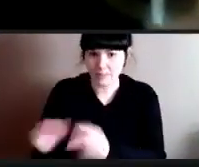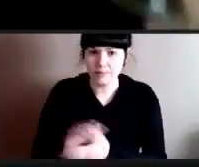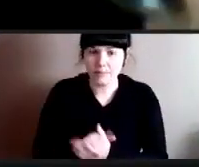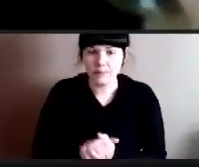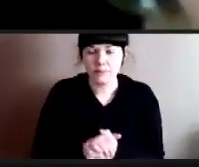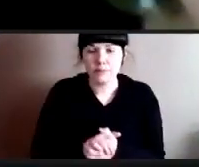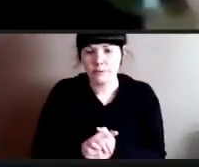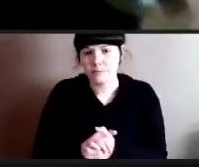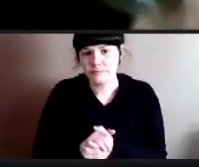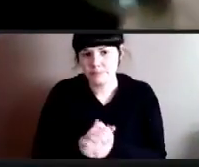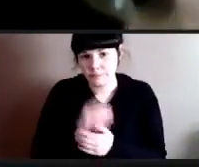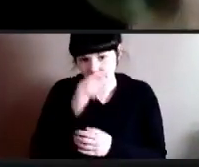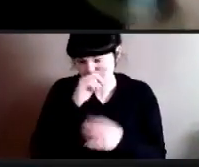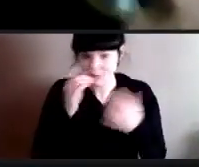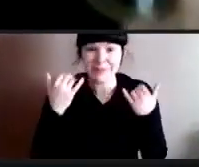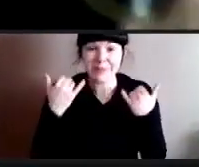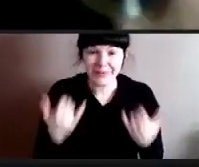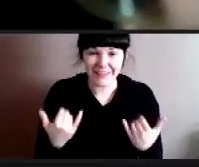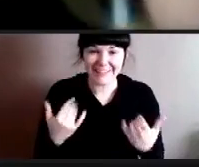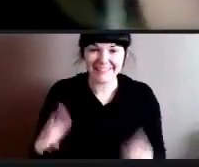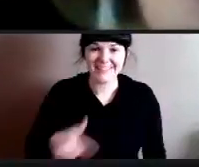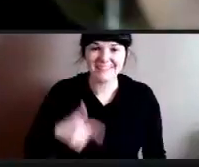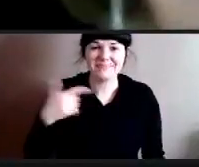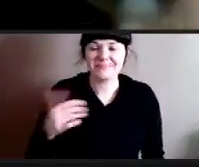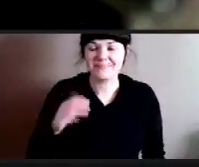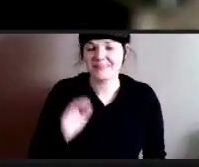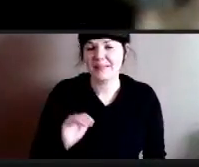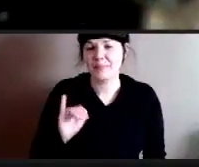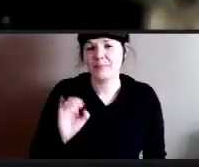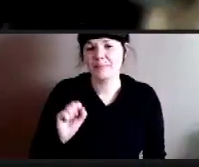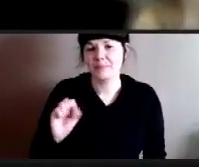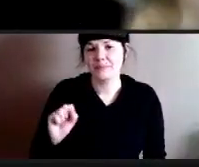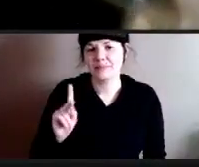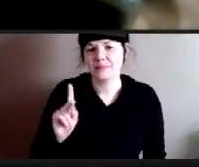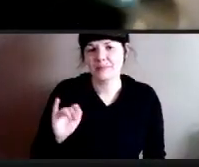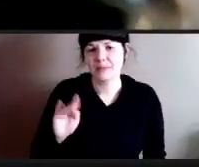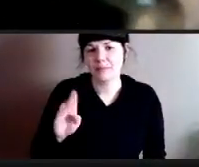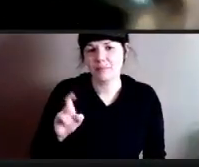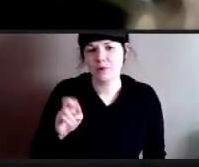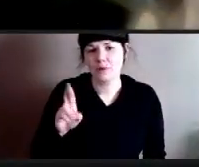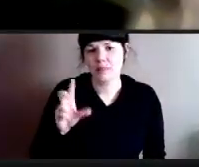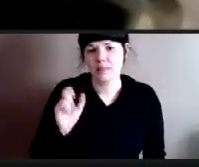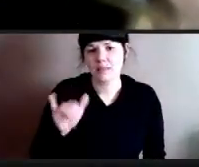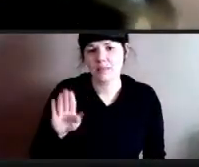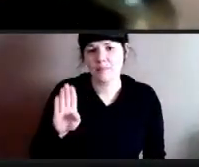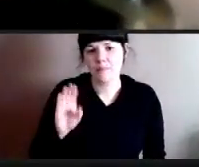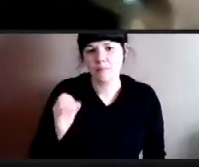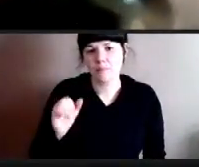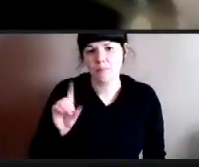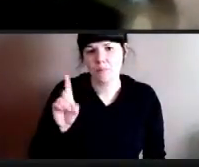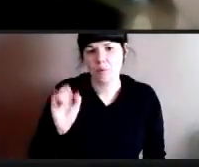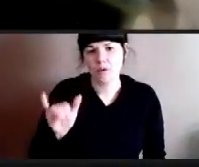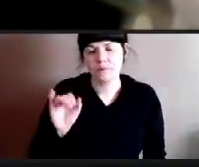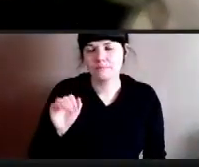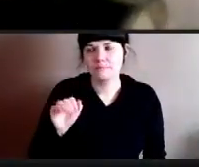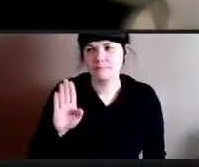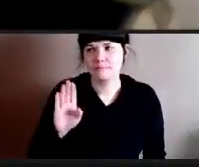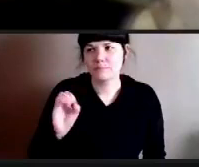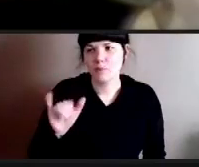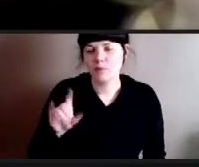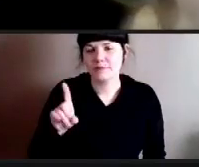So up next is Miss Kimberli Boyd. She is our amazing